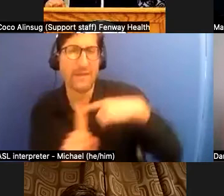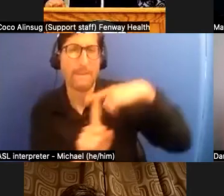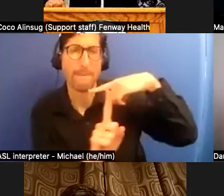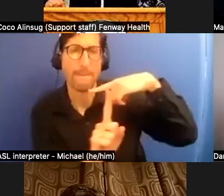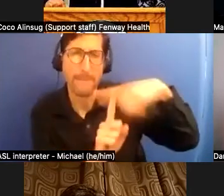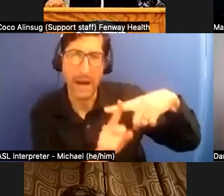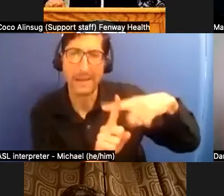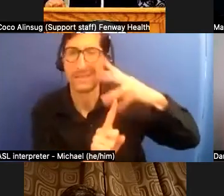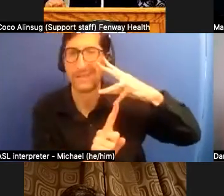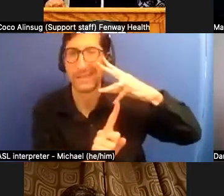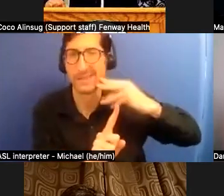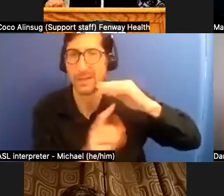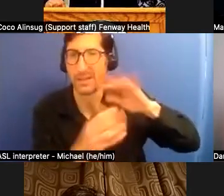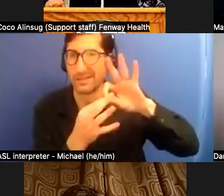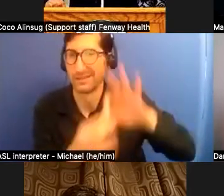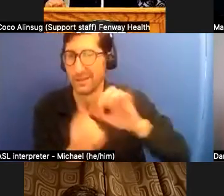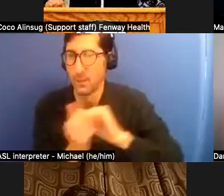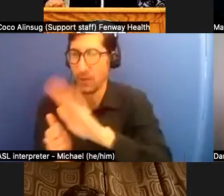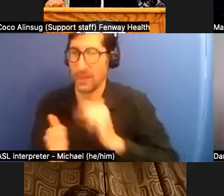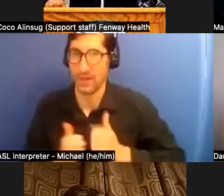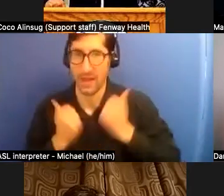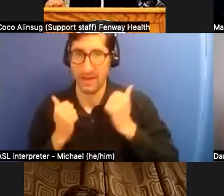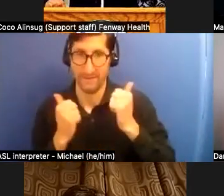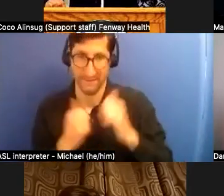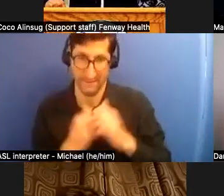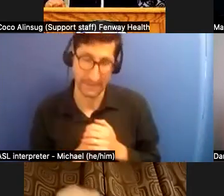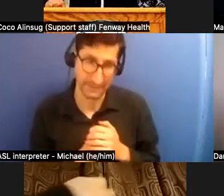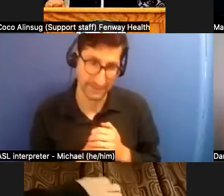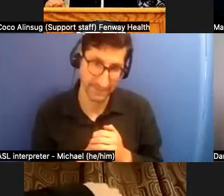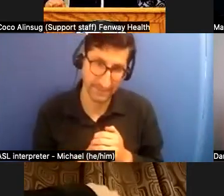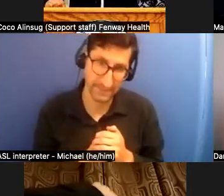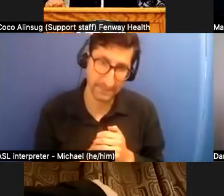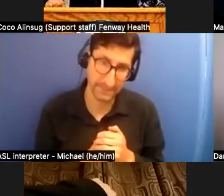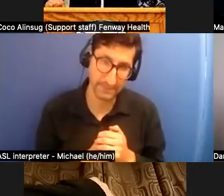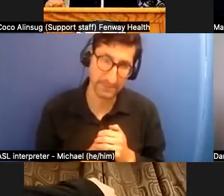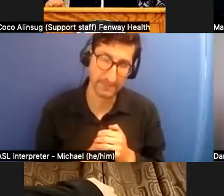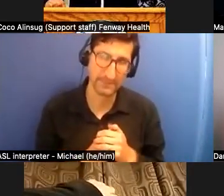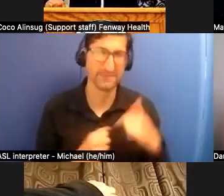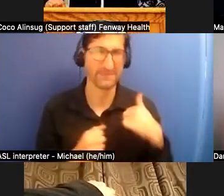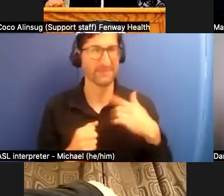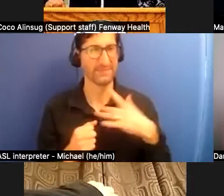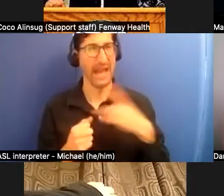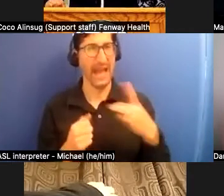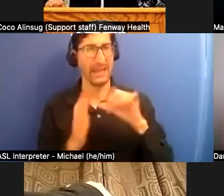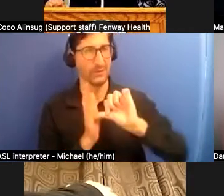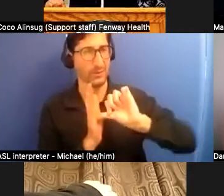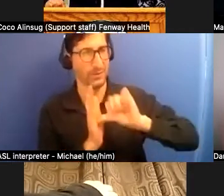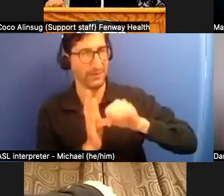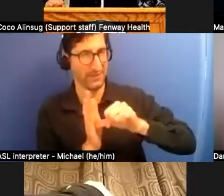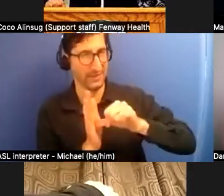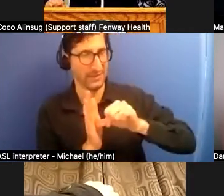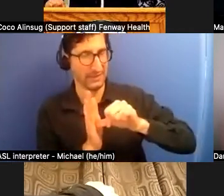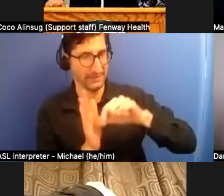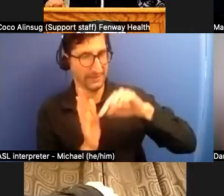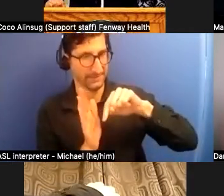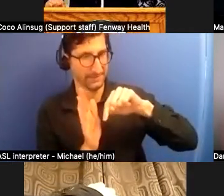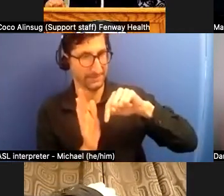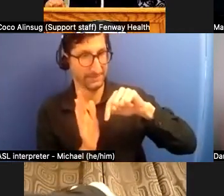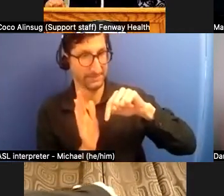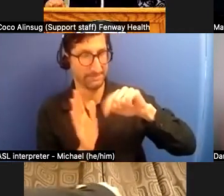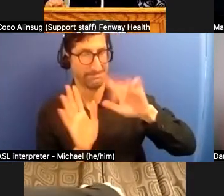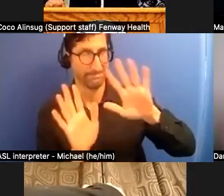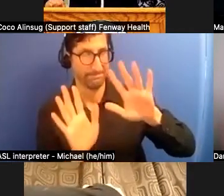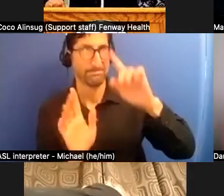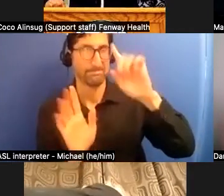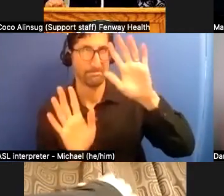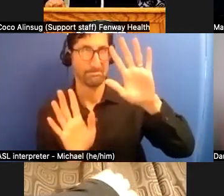do. And it's, and one thing I do like to like, I like to point out to people, like, you have to look at it like in a